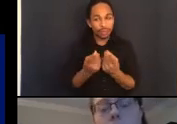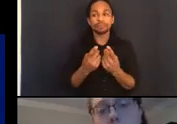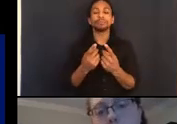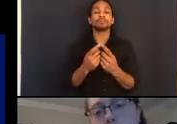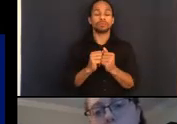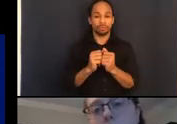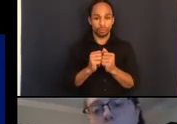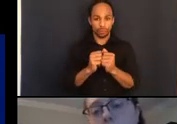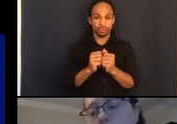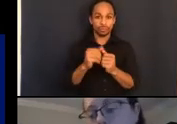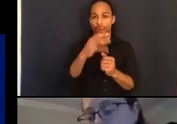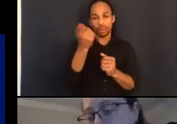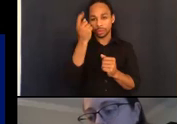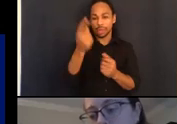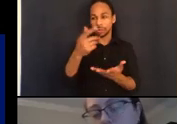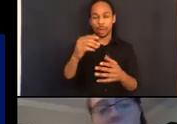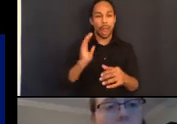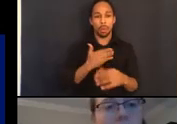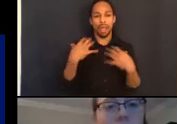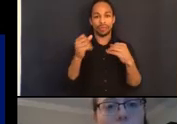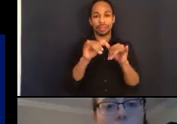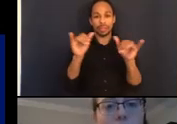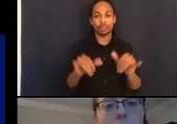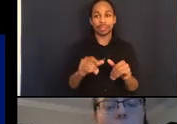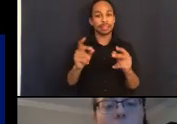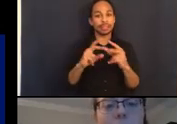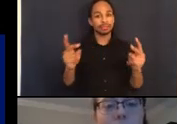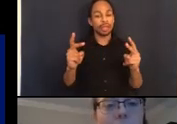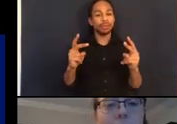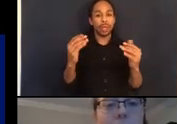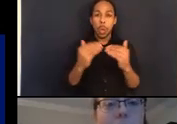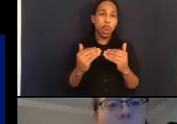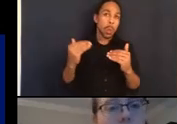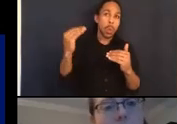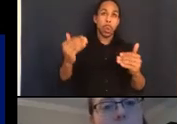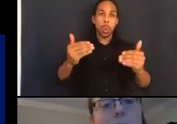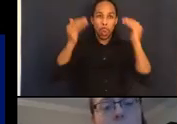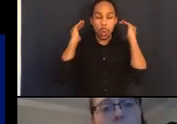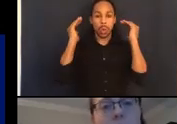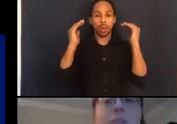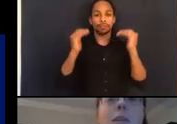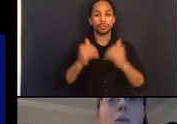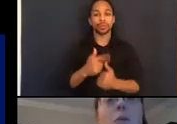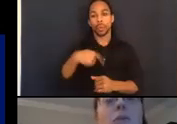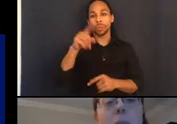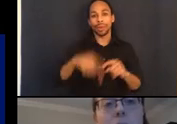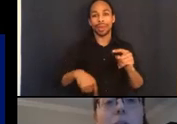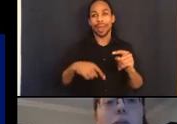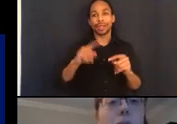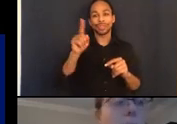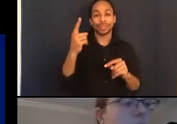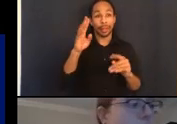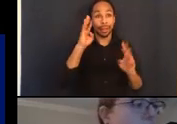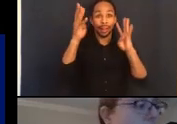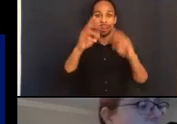health system is really overtaxed right now. So it's not like you can sort of magically make this data appear. Someone has to fill out the form. Someone has to make